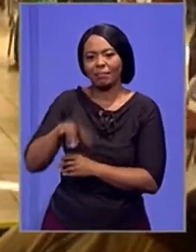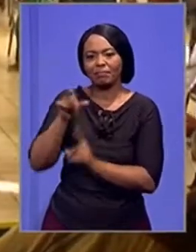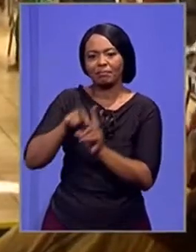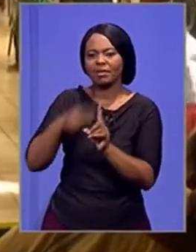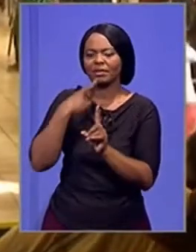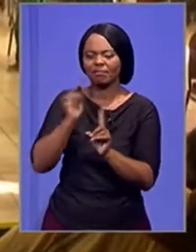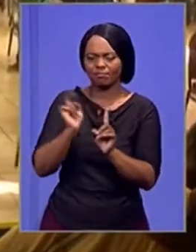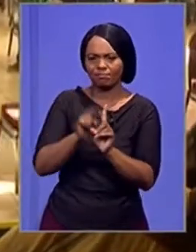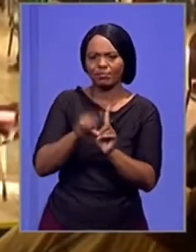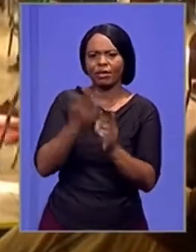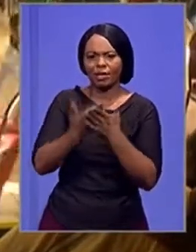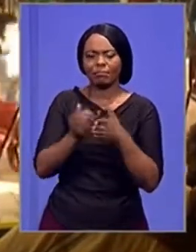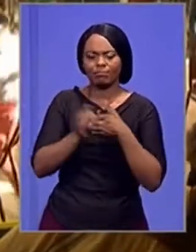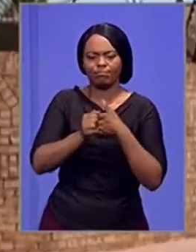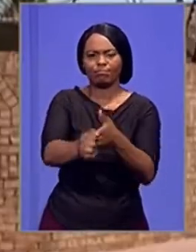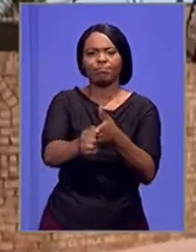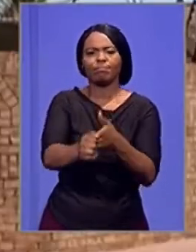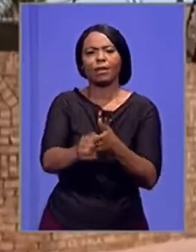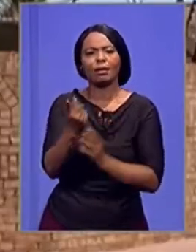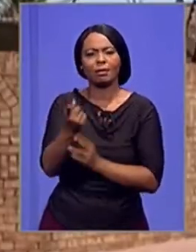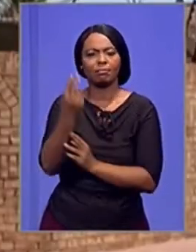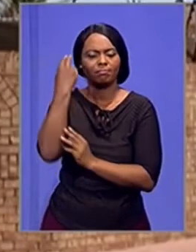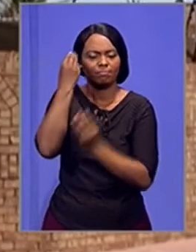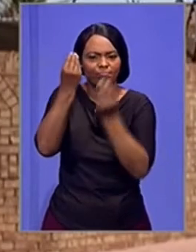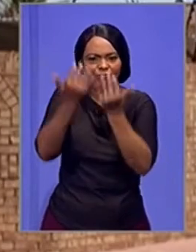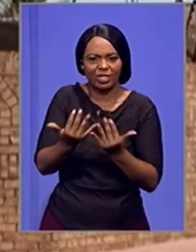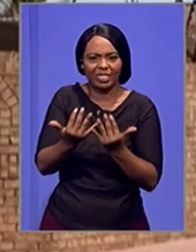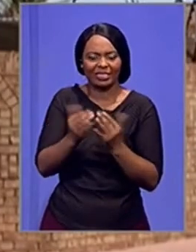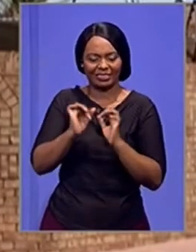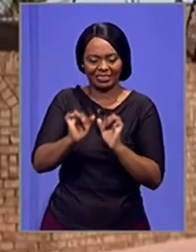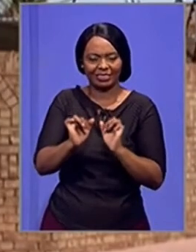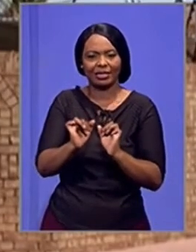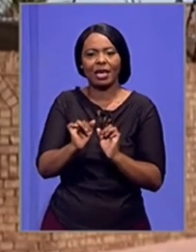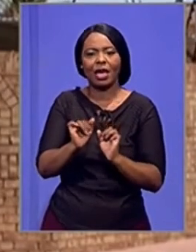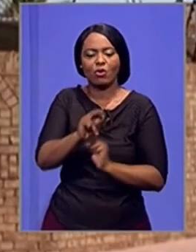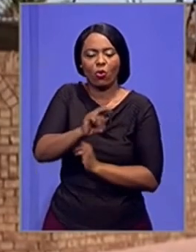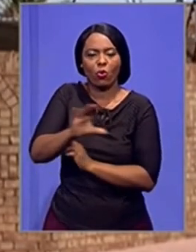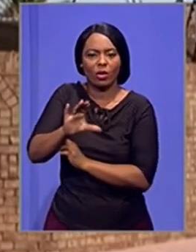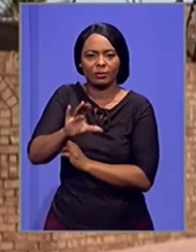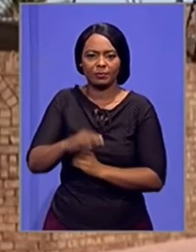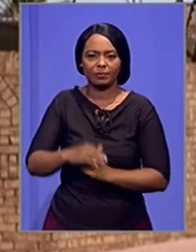motsholamatlotlo wa profense. Itumeleng Khajane, SABC News, Mahikeng.